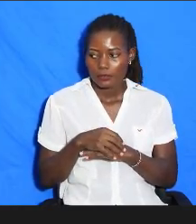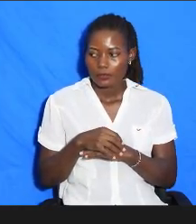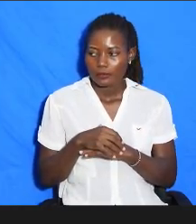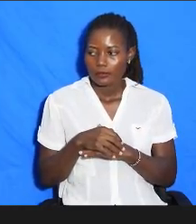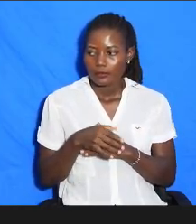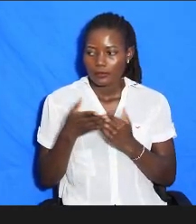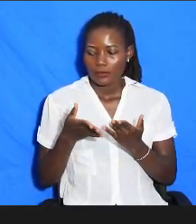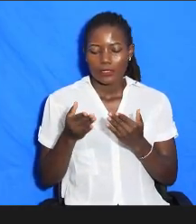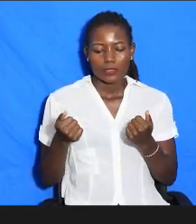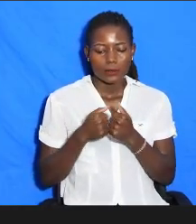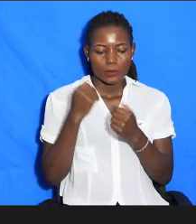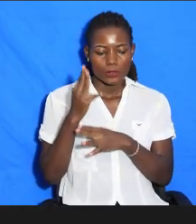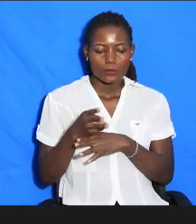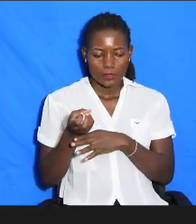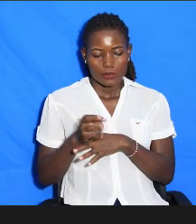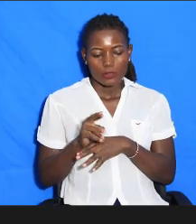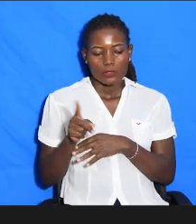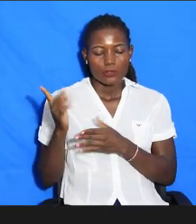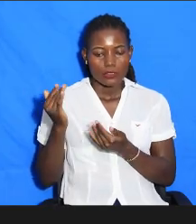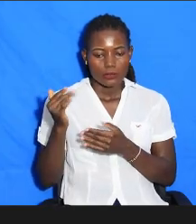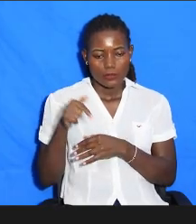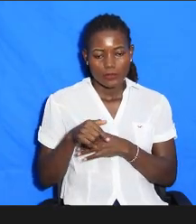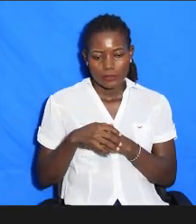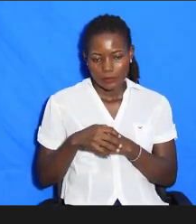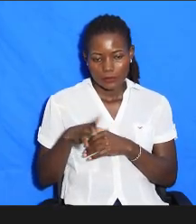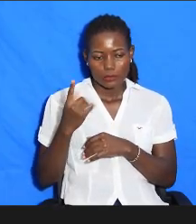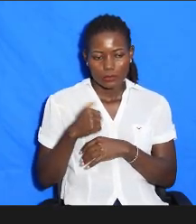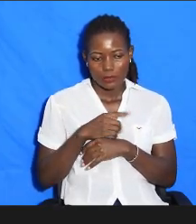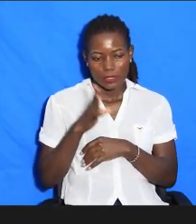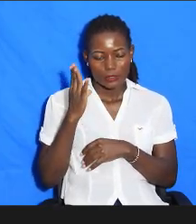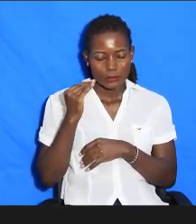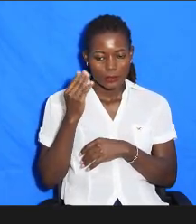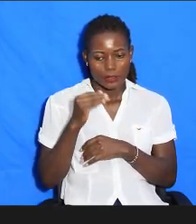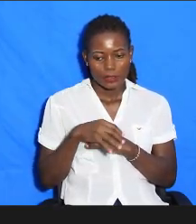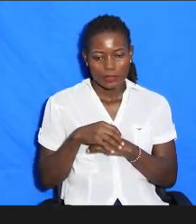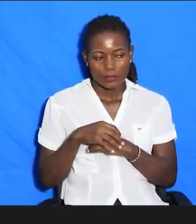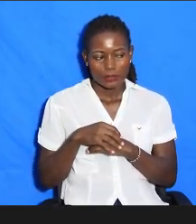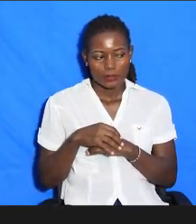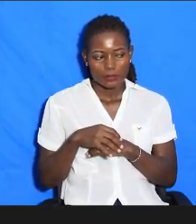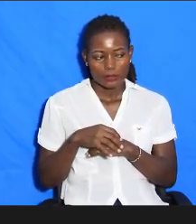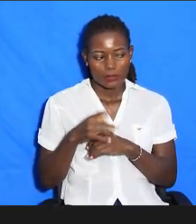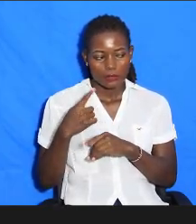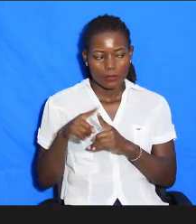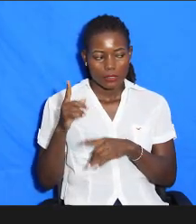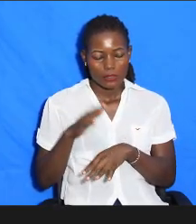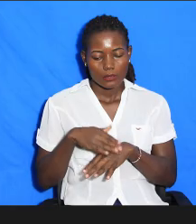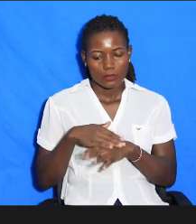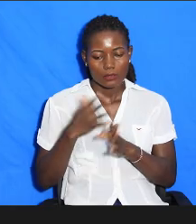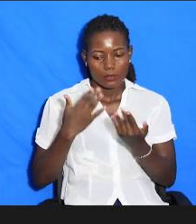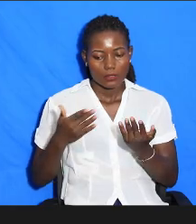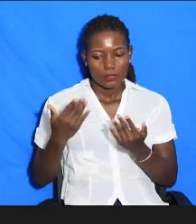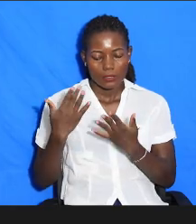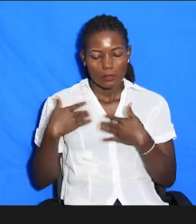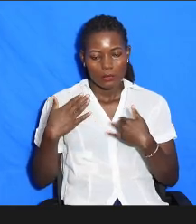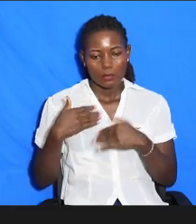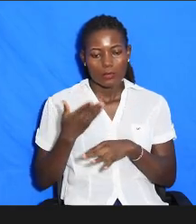this is going to happen. This is what you'll expect. This is what you. So we're experiencing by ourselves, and it's something new to us. But the good thing is now the people behind